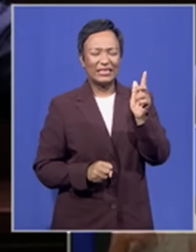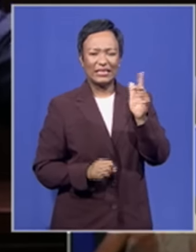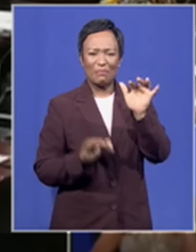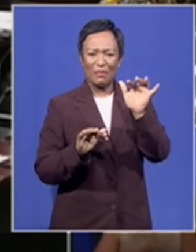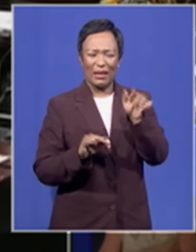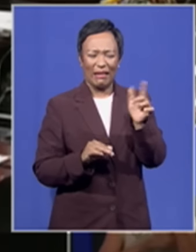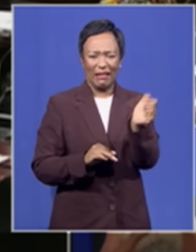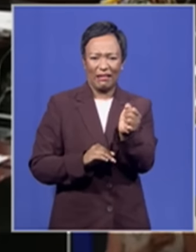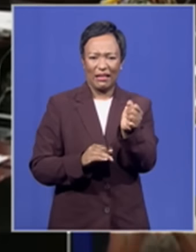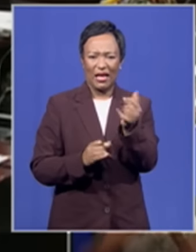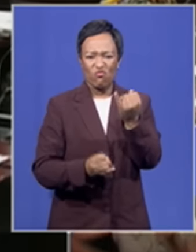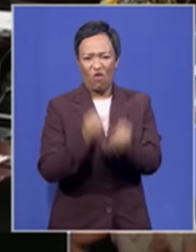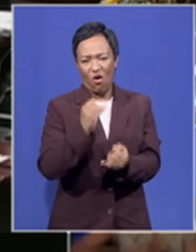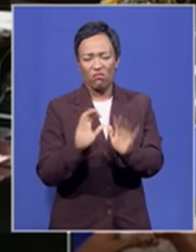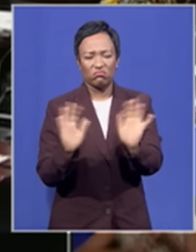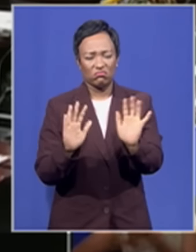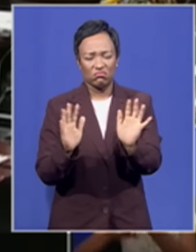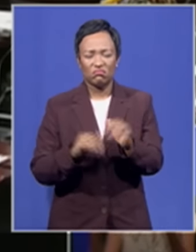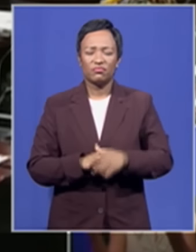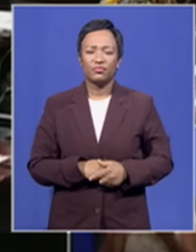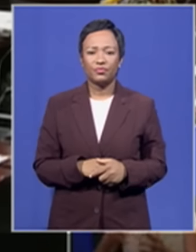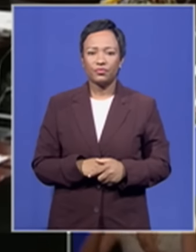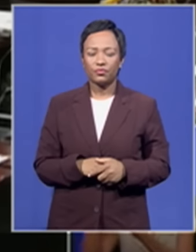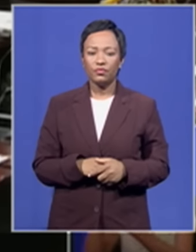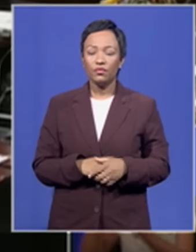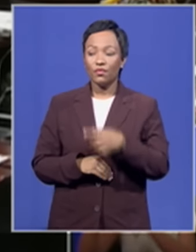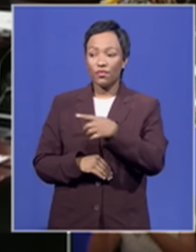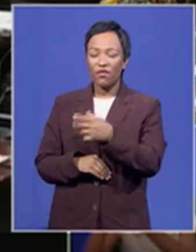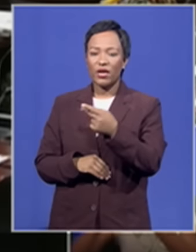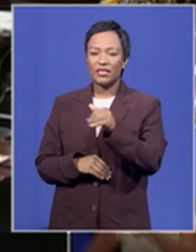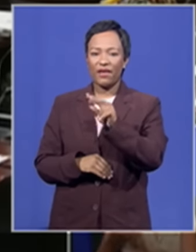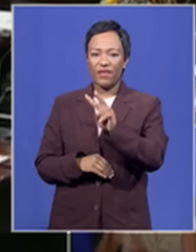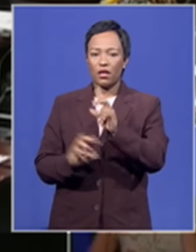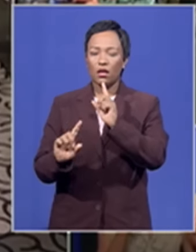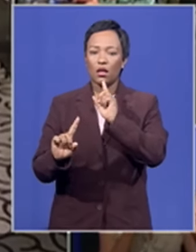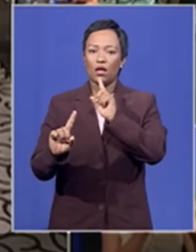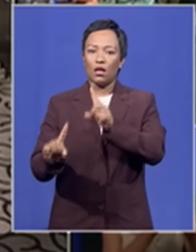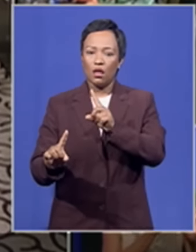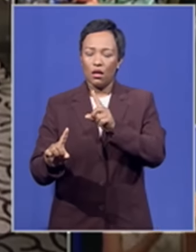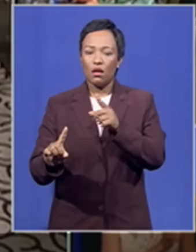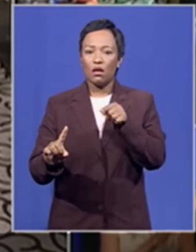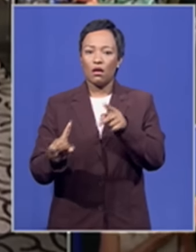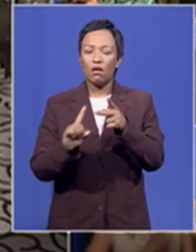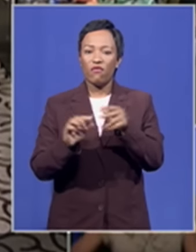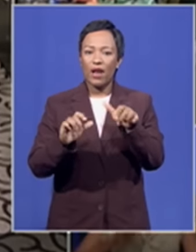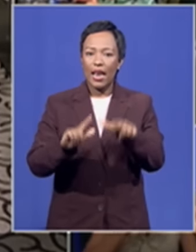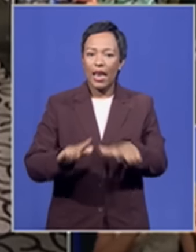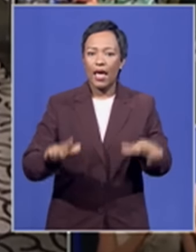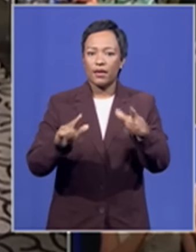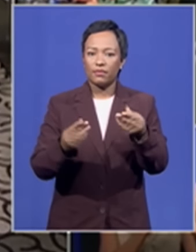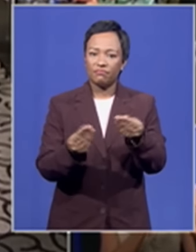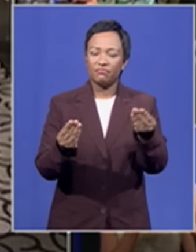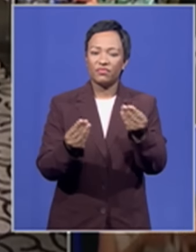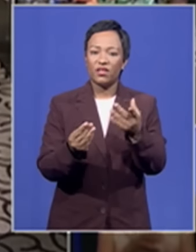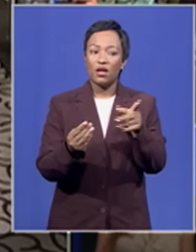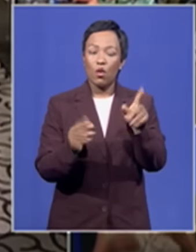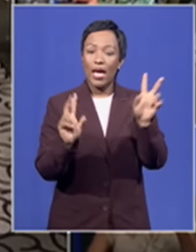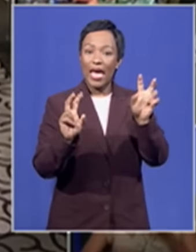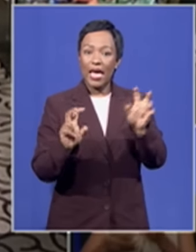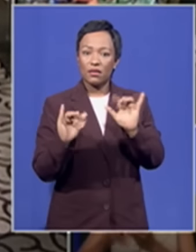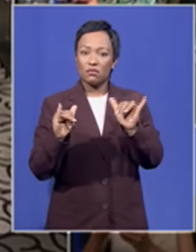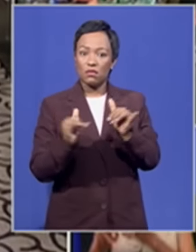here. Wila buela araba dipotso ka HIV/AIDS, kabo ya mobu, mo le mokitlane o kolotwang Eskom ke